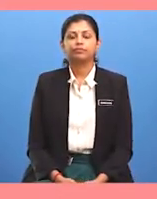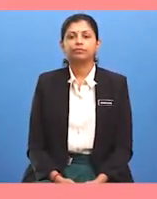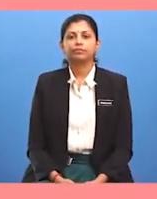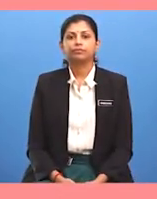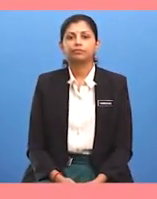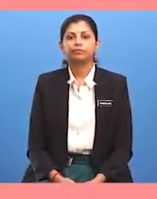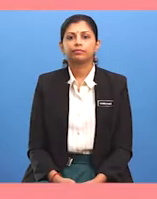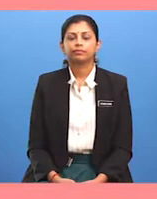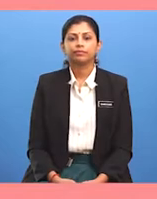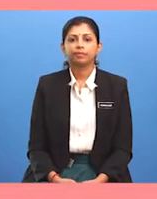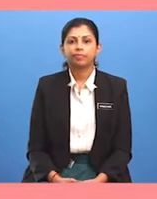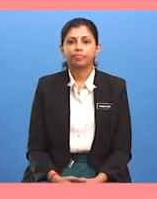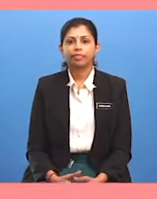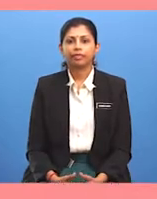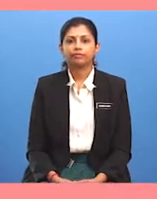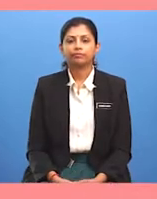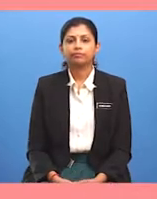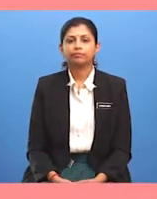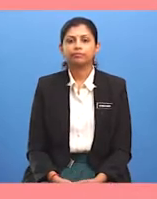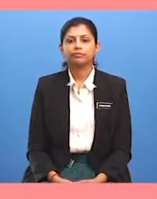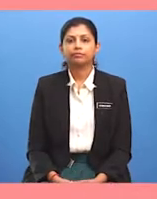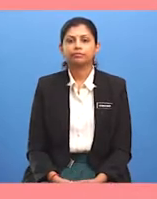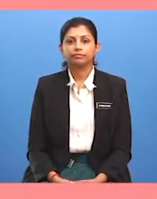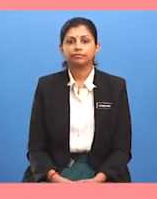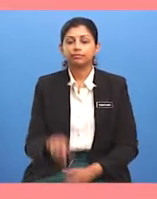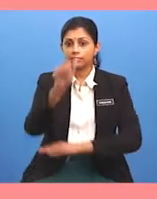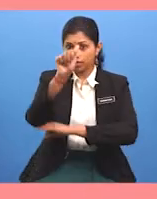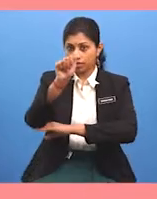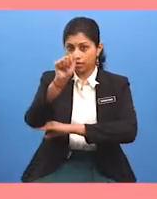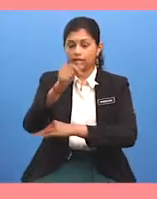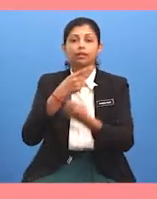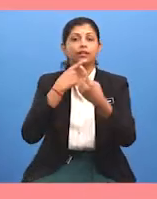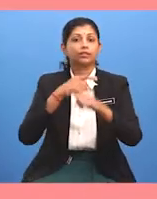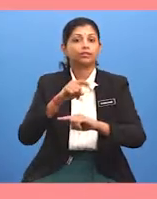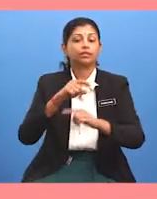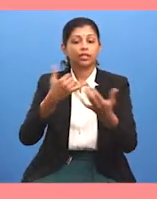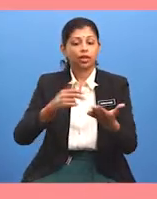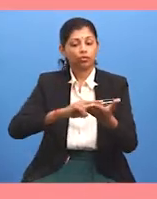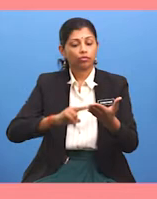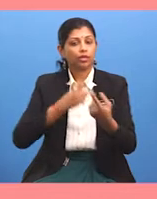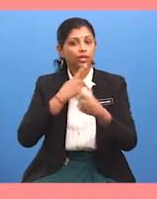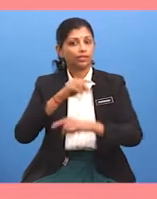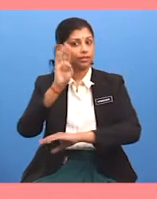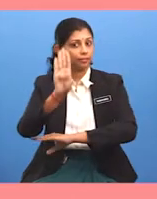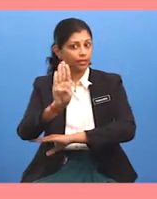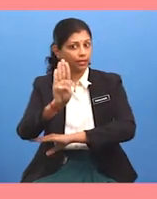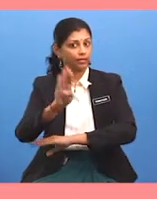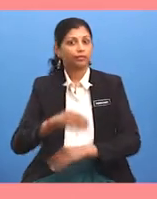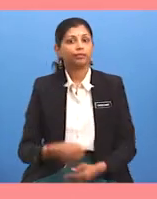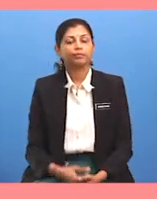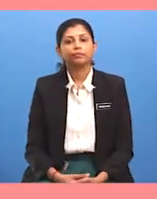A. He was a college dropout. B. He helped his fellow friends to design a